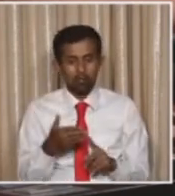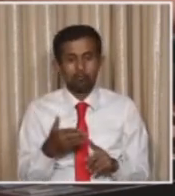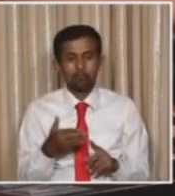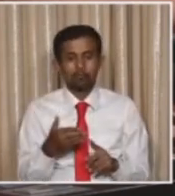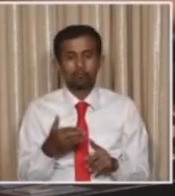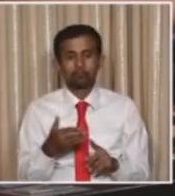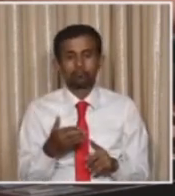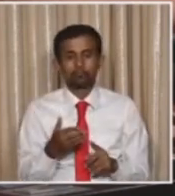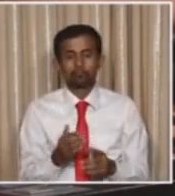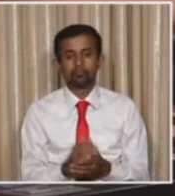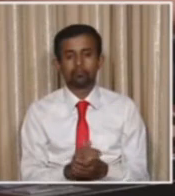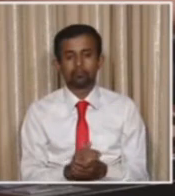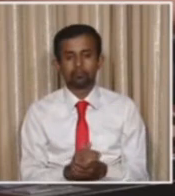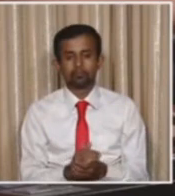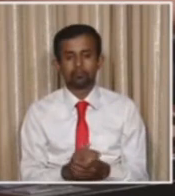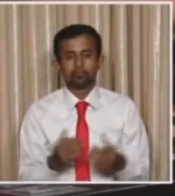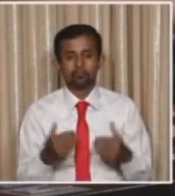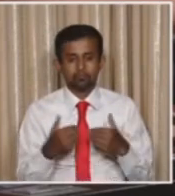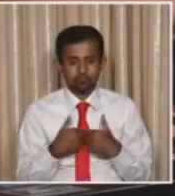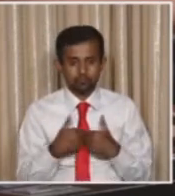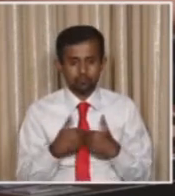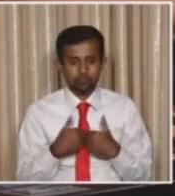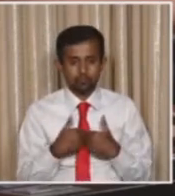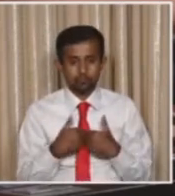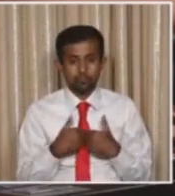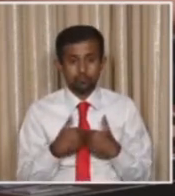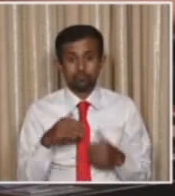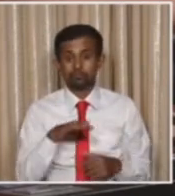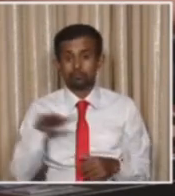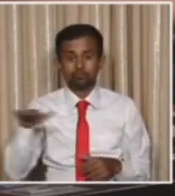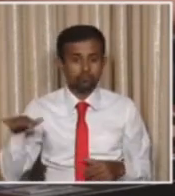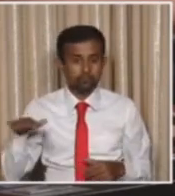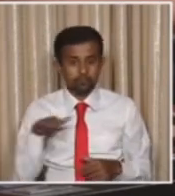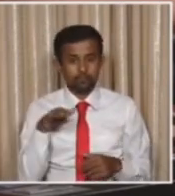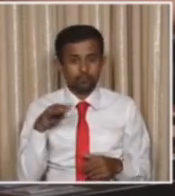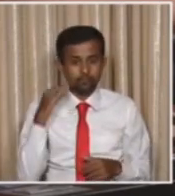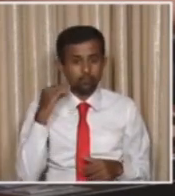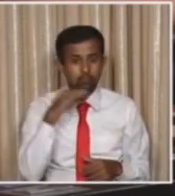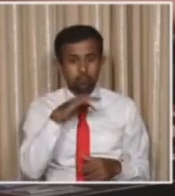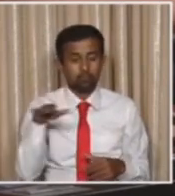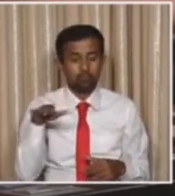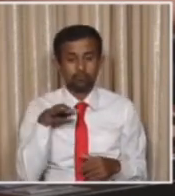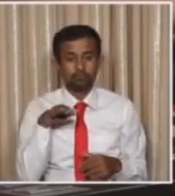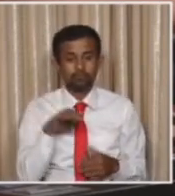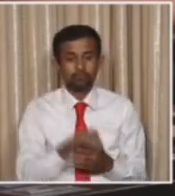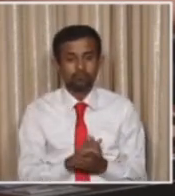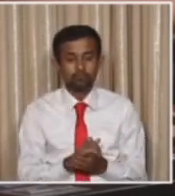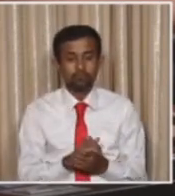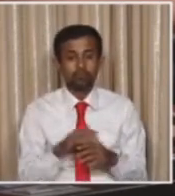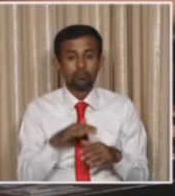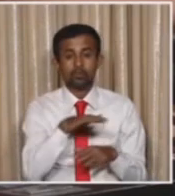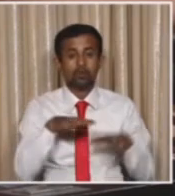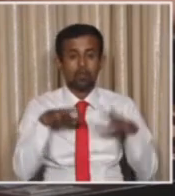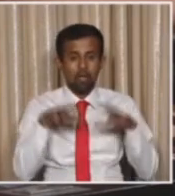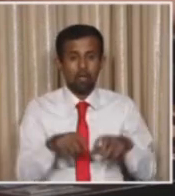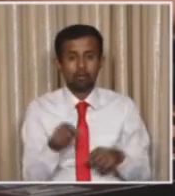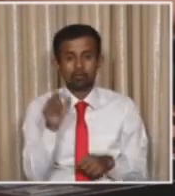colleagues of mine, along with the people of the area and the families that have been affected, started protesting on the